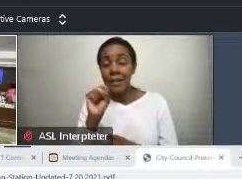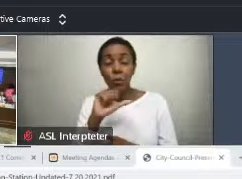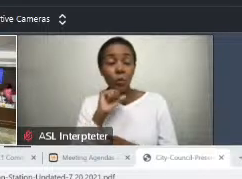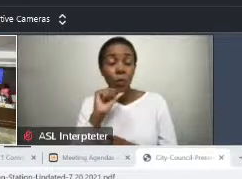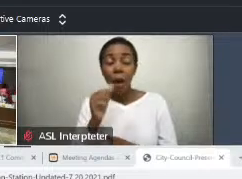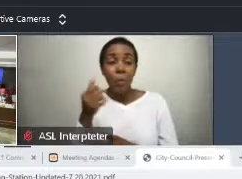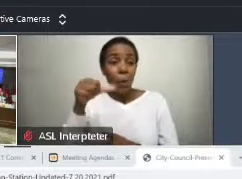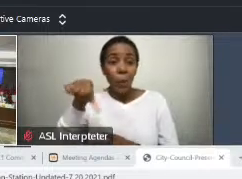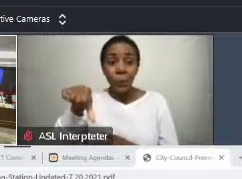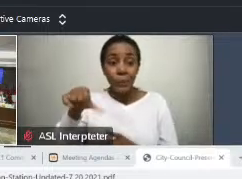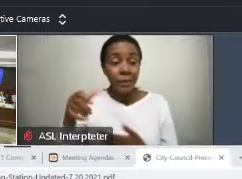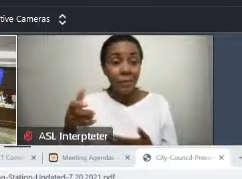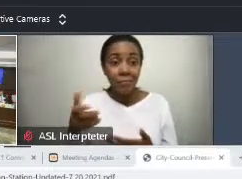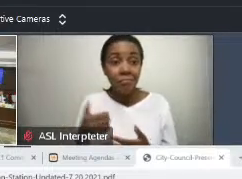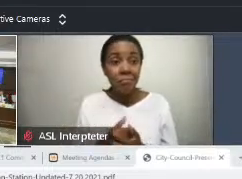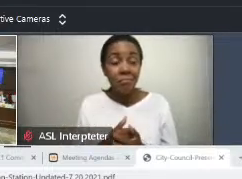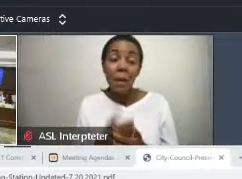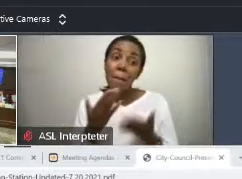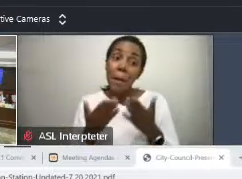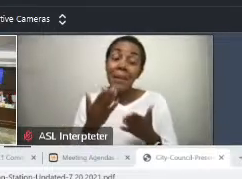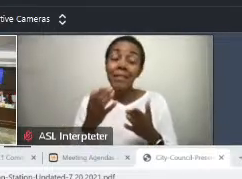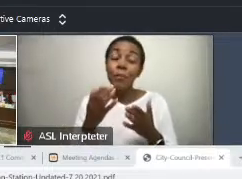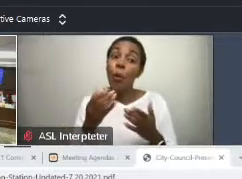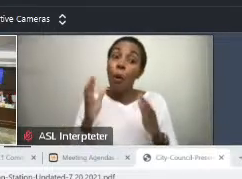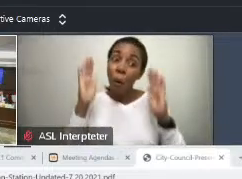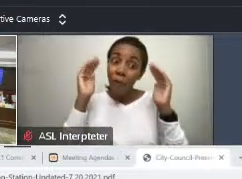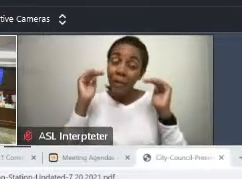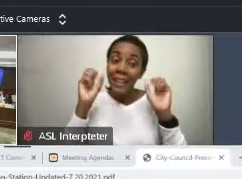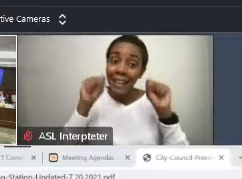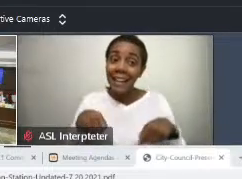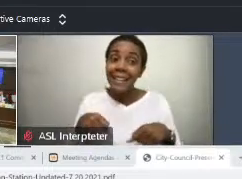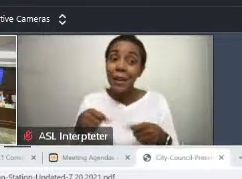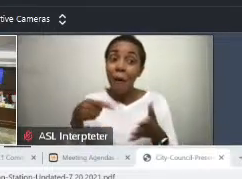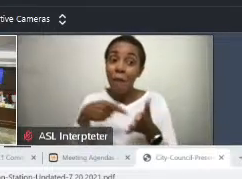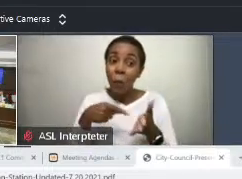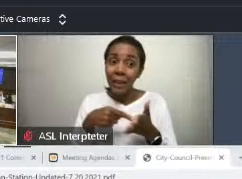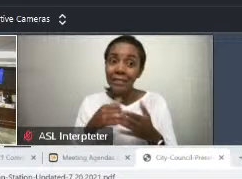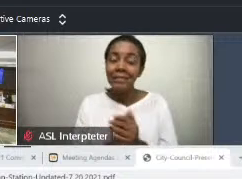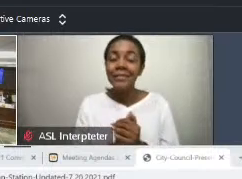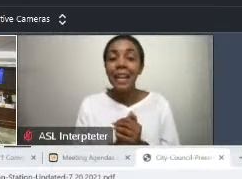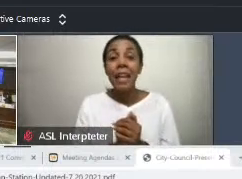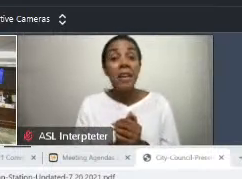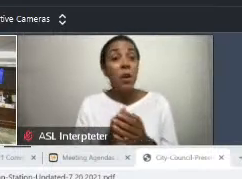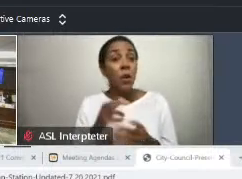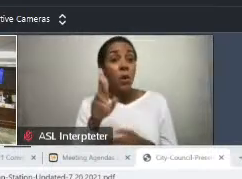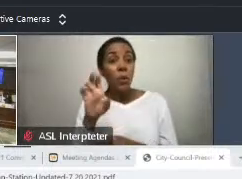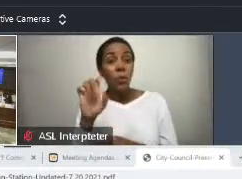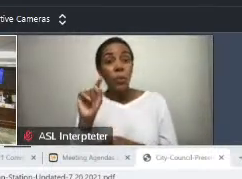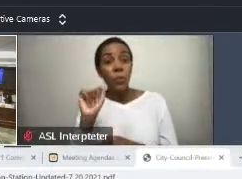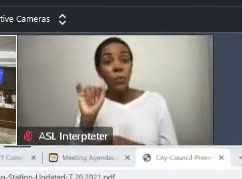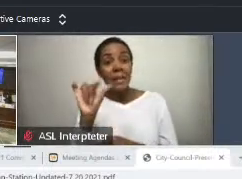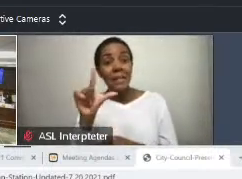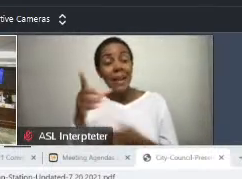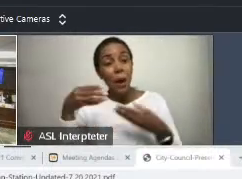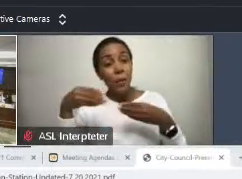affordable. They're offering private retail space. I think if you just walk down Union, you see a lot of